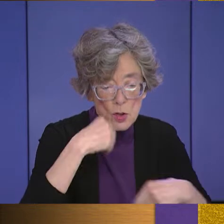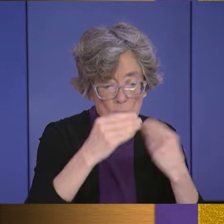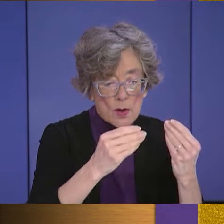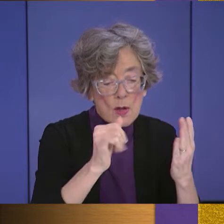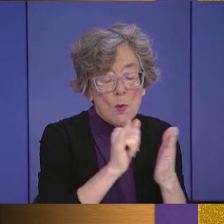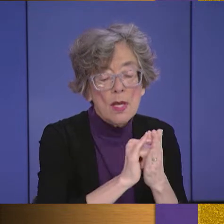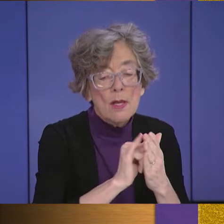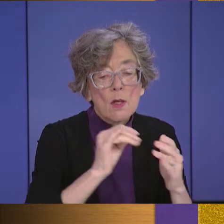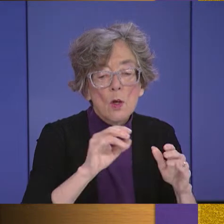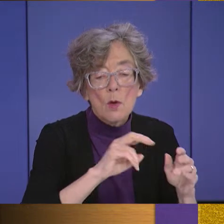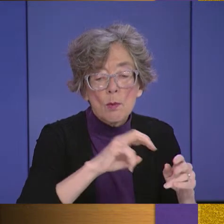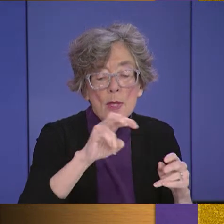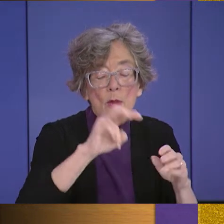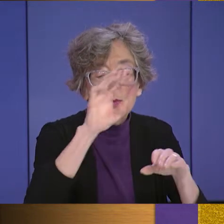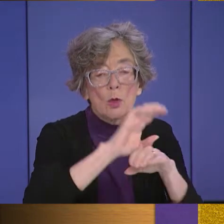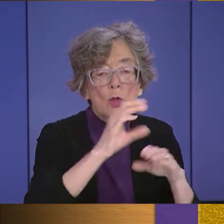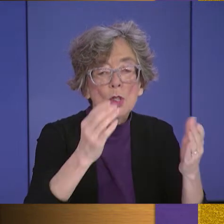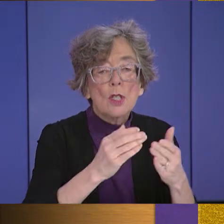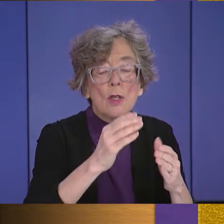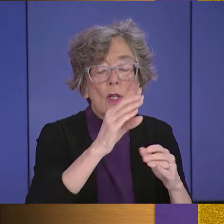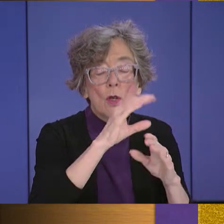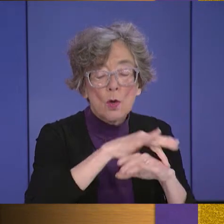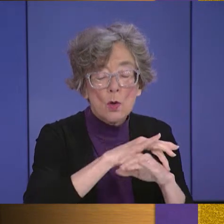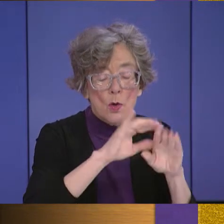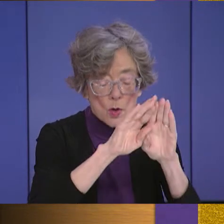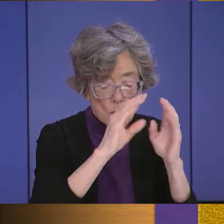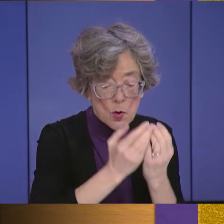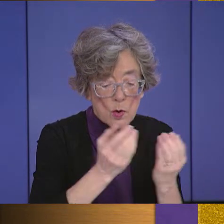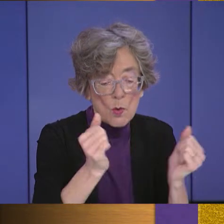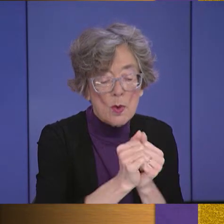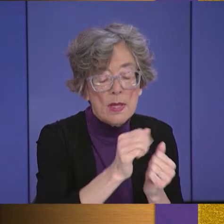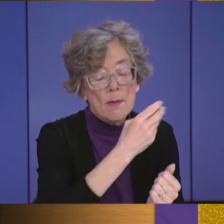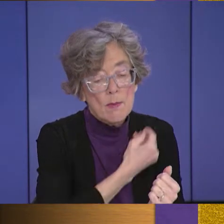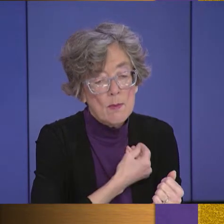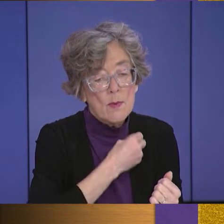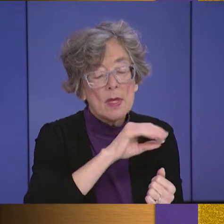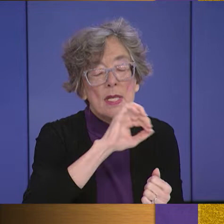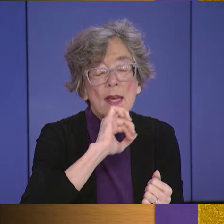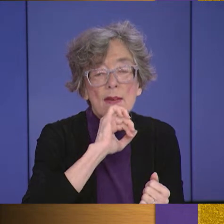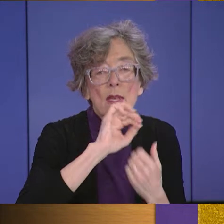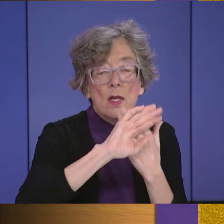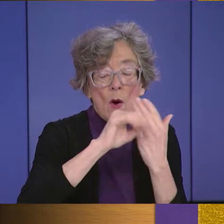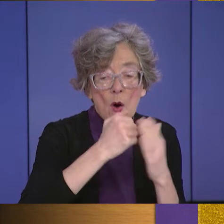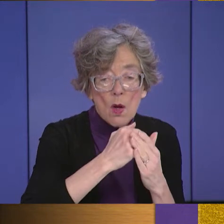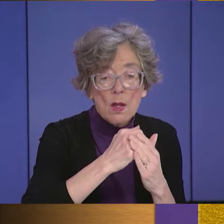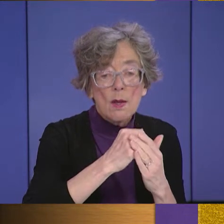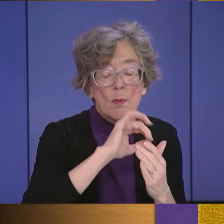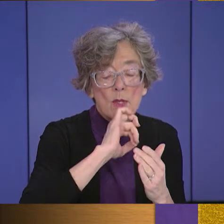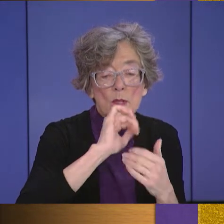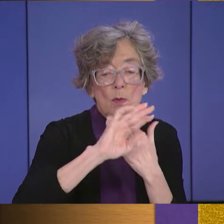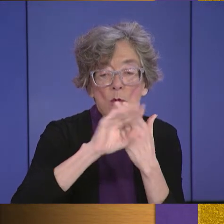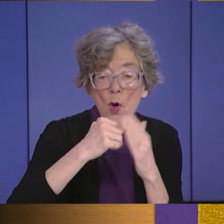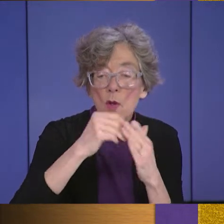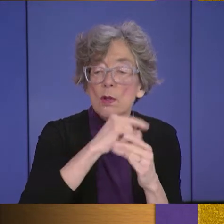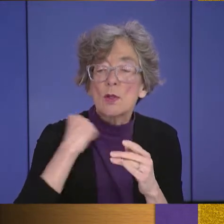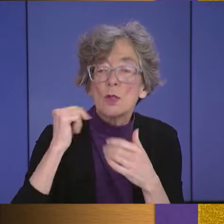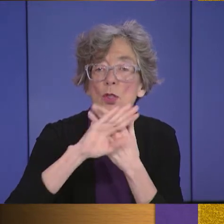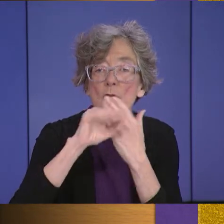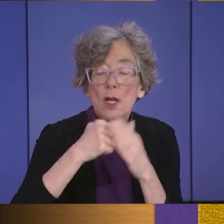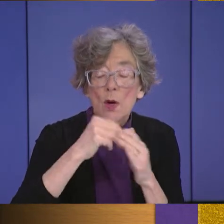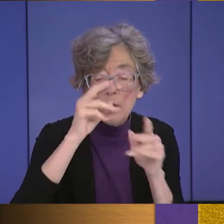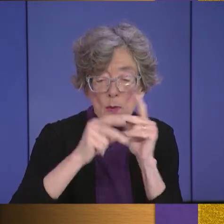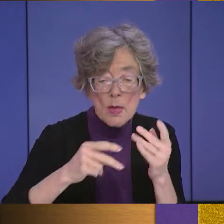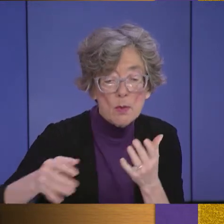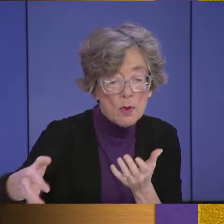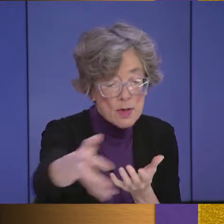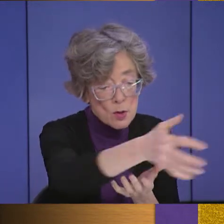your servant Francis, our Pope, and David, our Bishop, the order of bishops, all the clergy, and the entire people you have gained for your